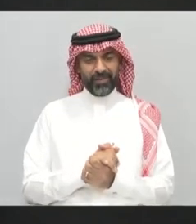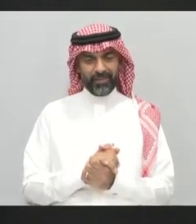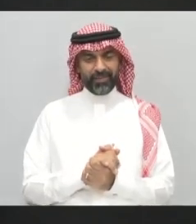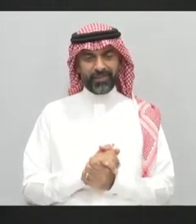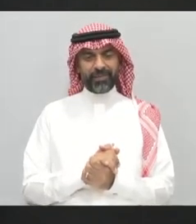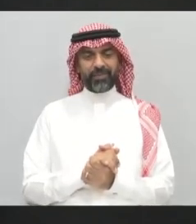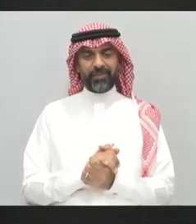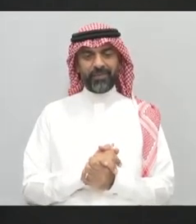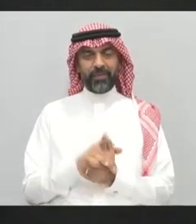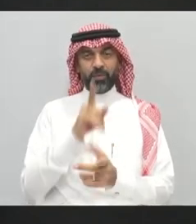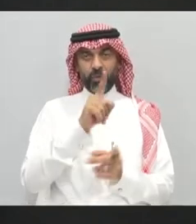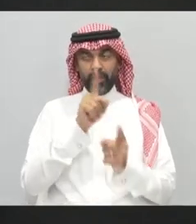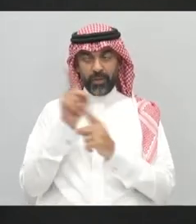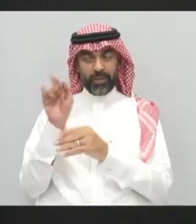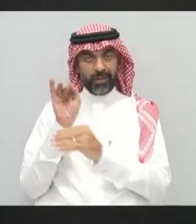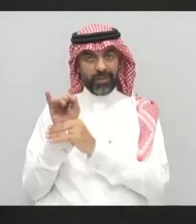you tell him what?